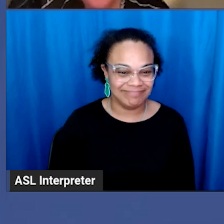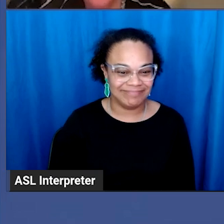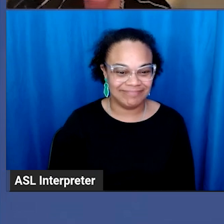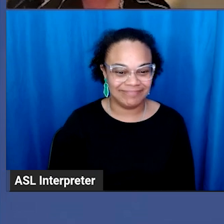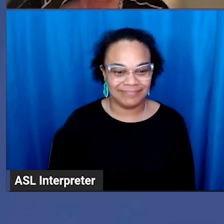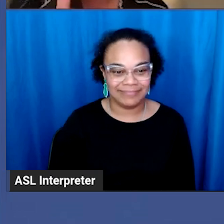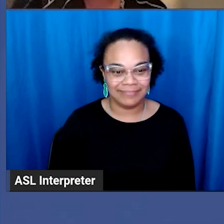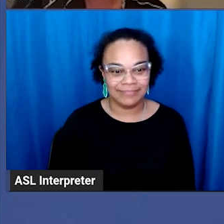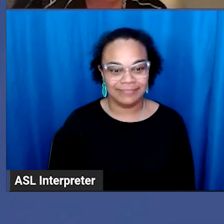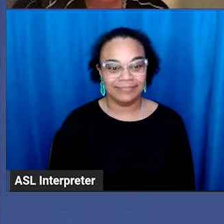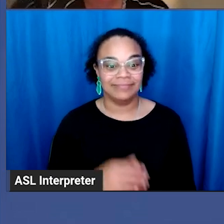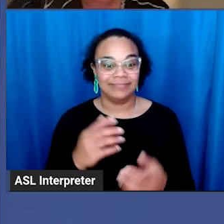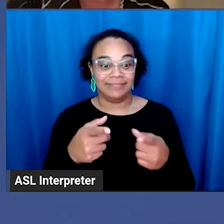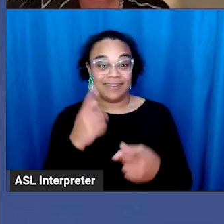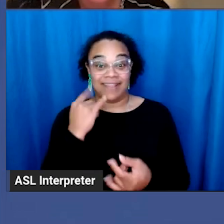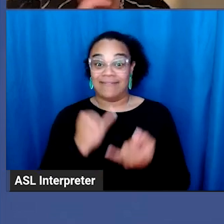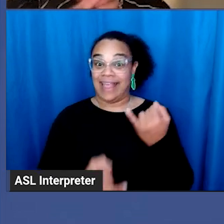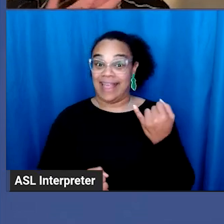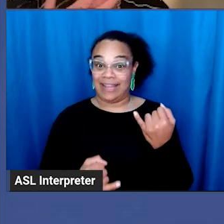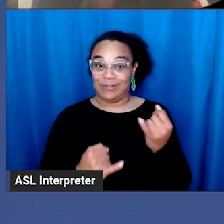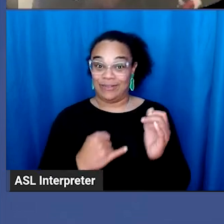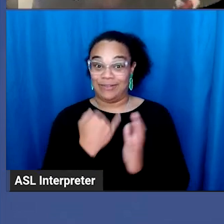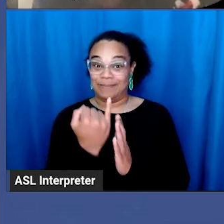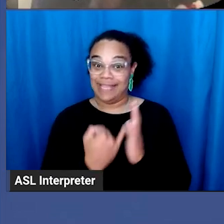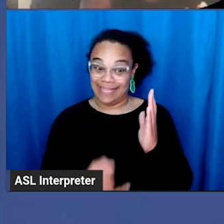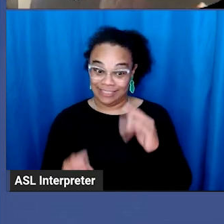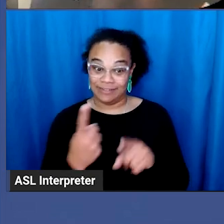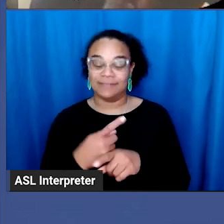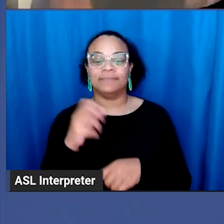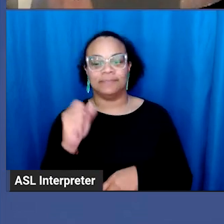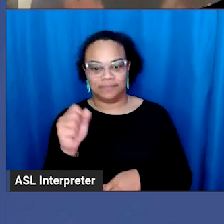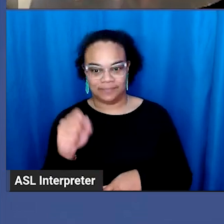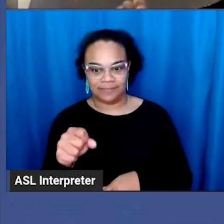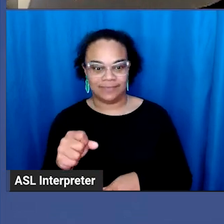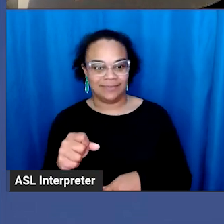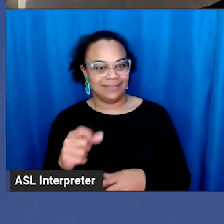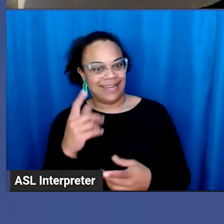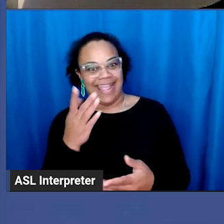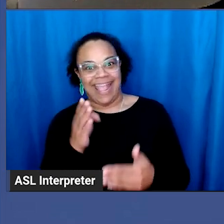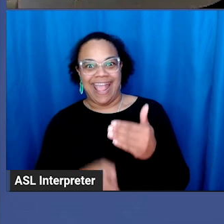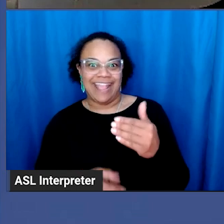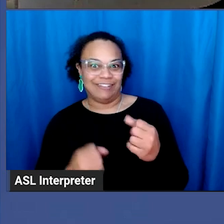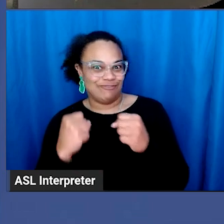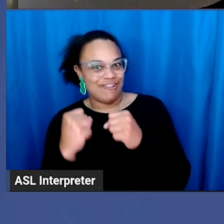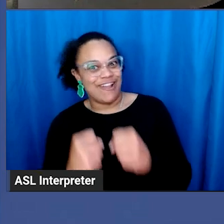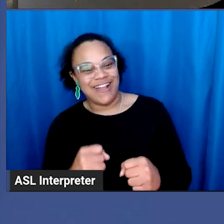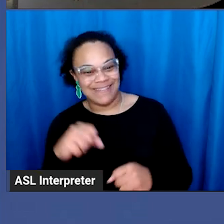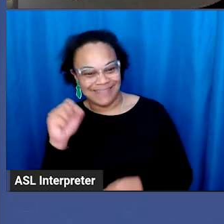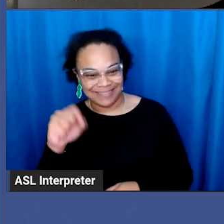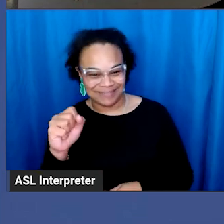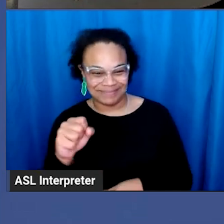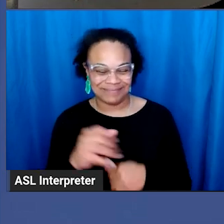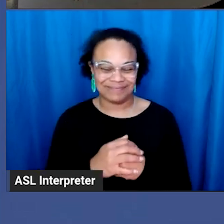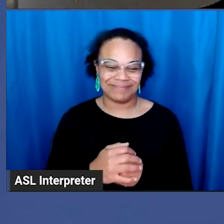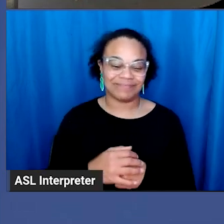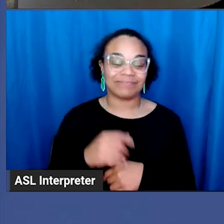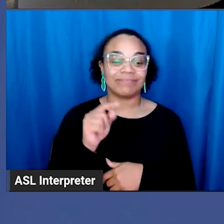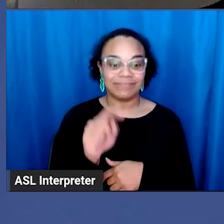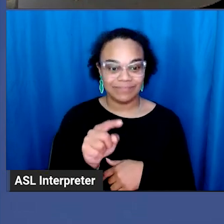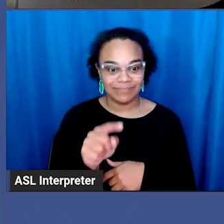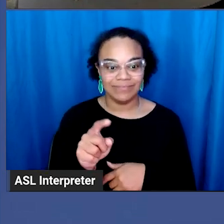good stuff. And this is your final piece here. Yes, going out strong. Okay, so